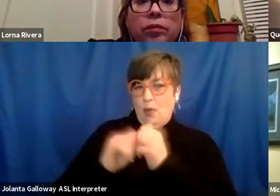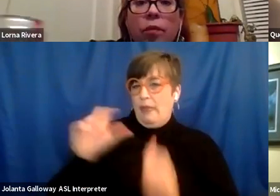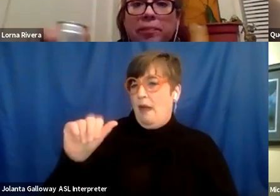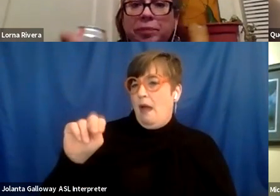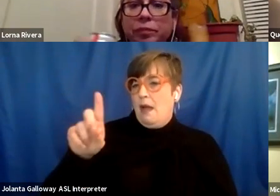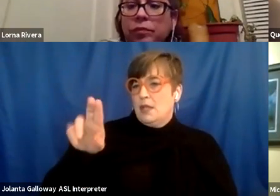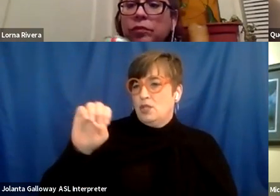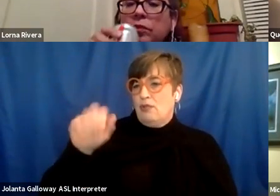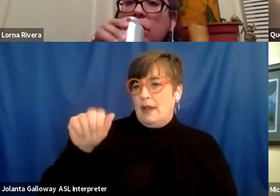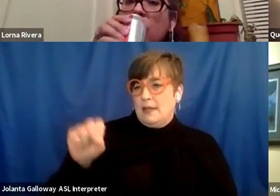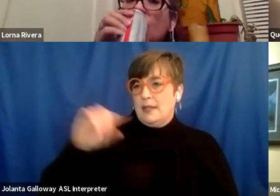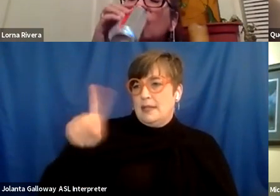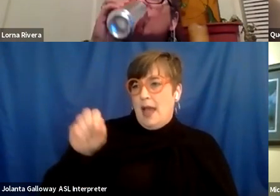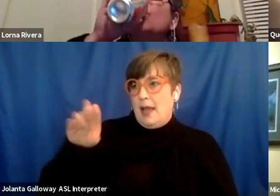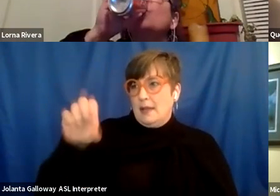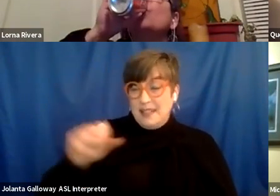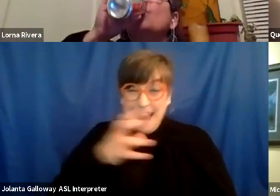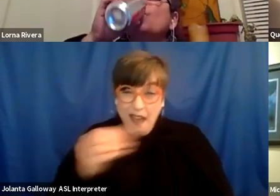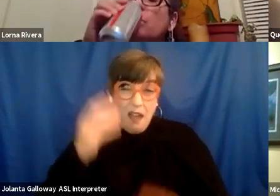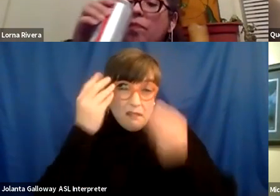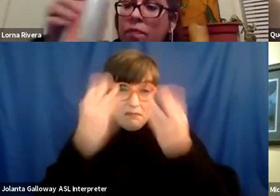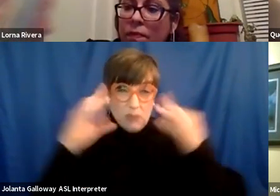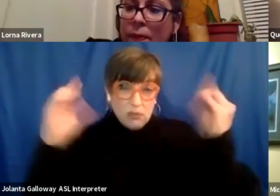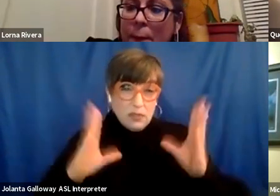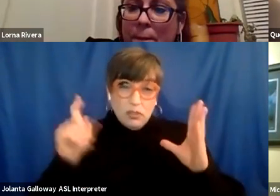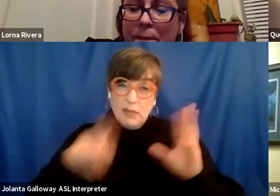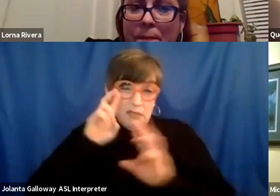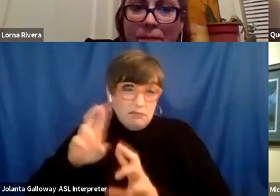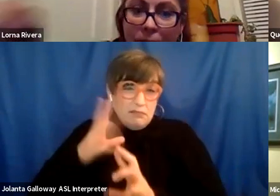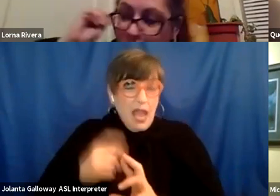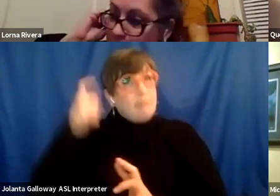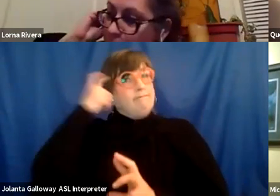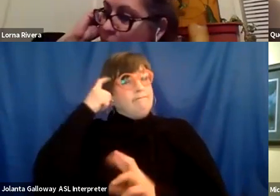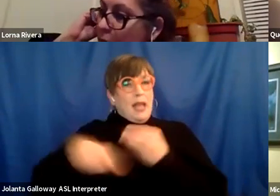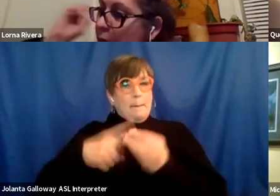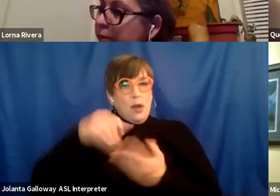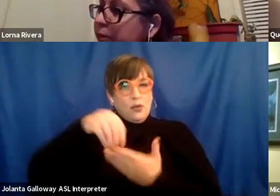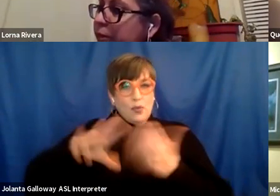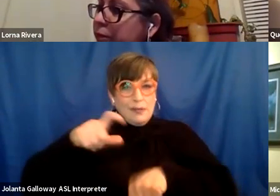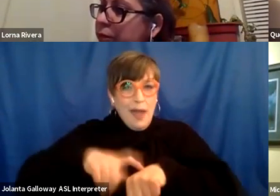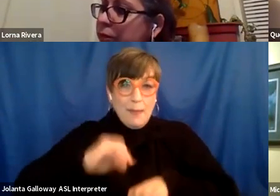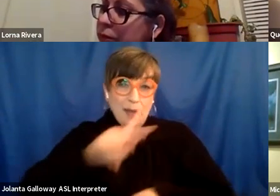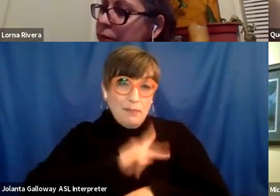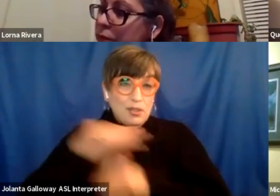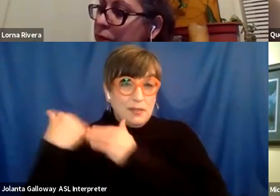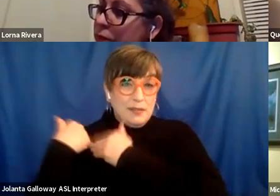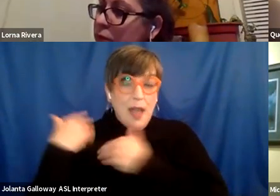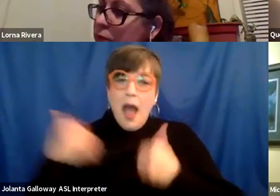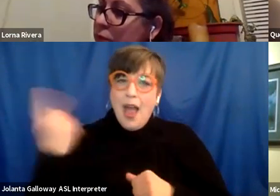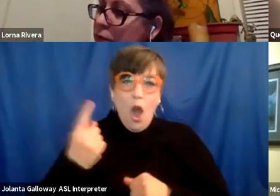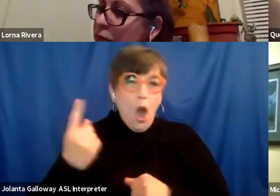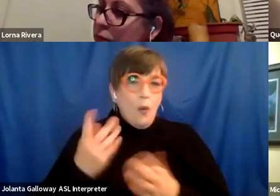teachers know that we must be more mindful of students' time and personal endeavors, which brings us back to the dilemma that I always bring